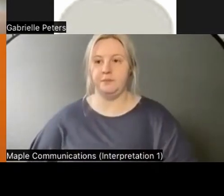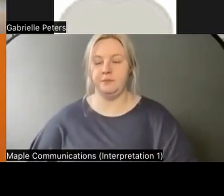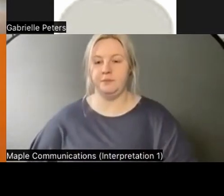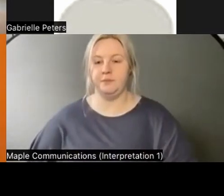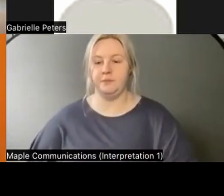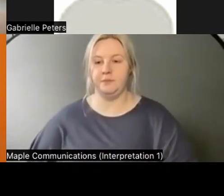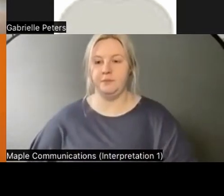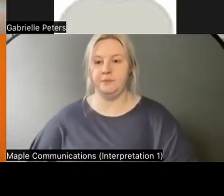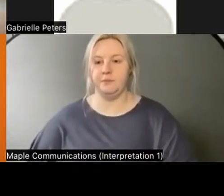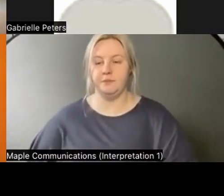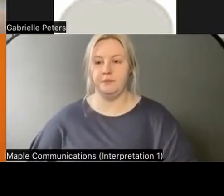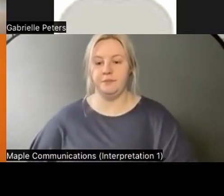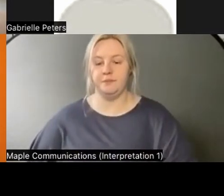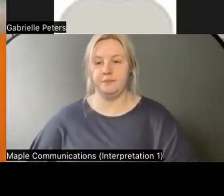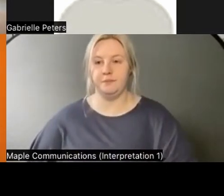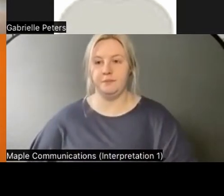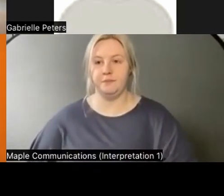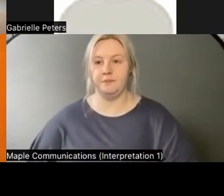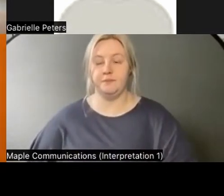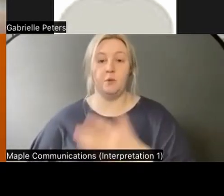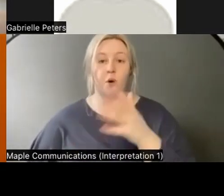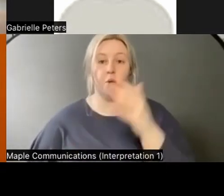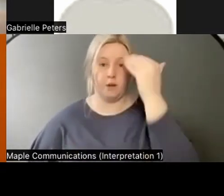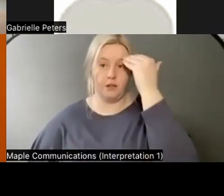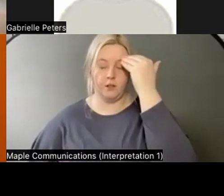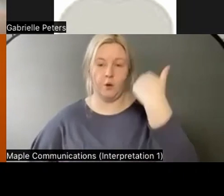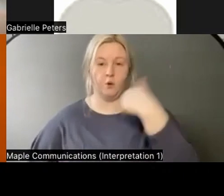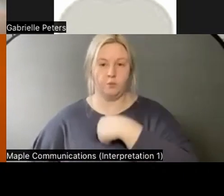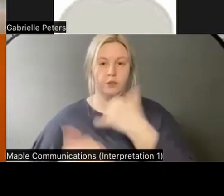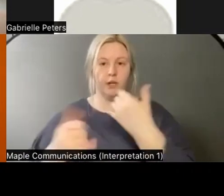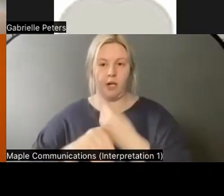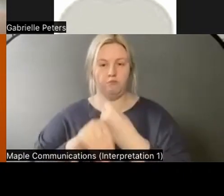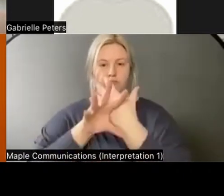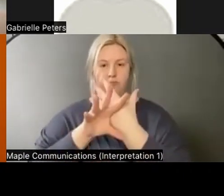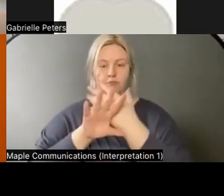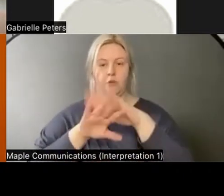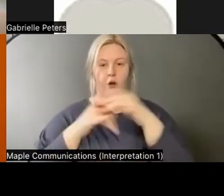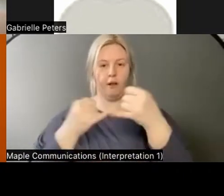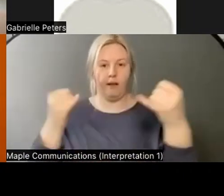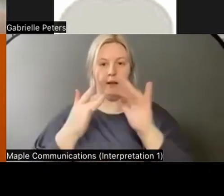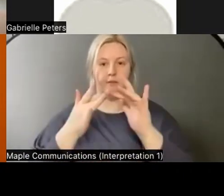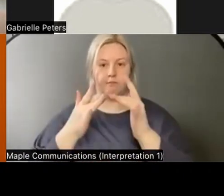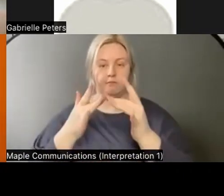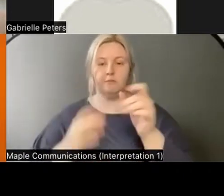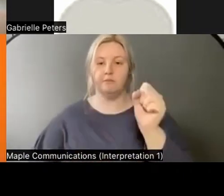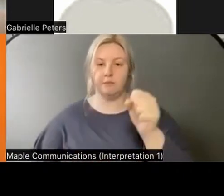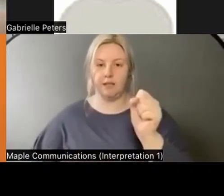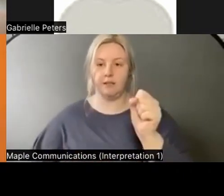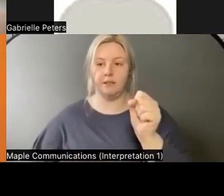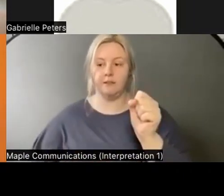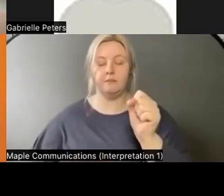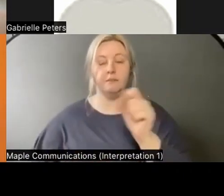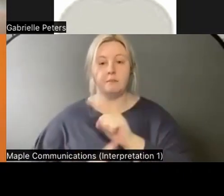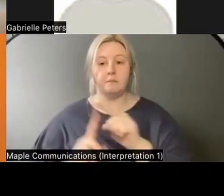all know, we are in a virtual space. But I think today